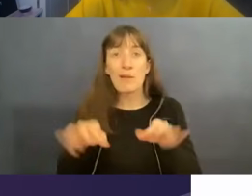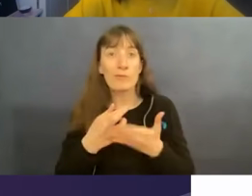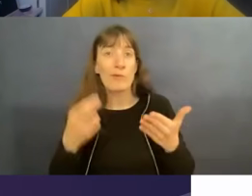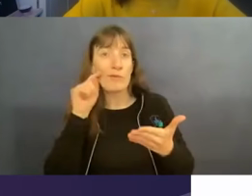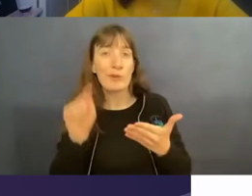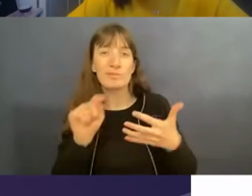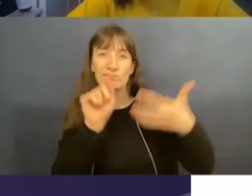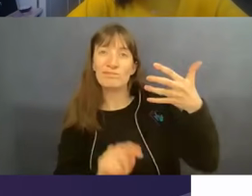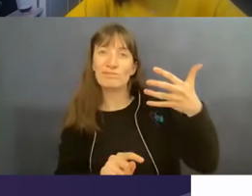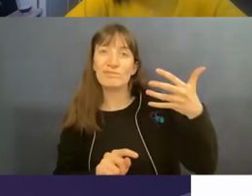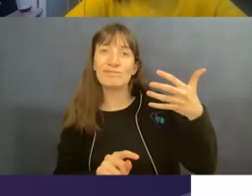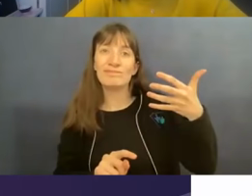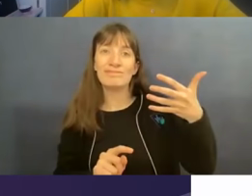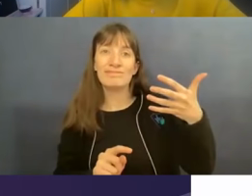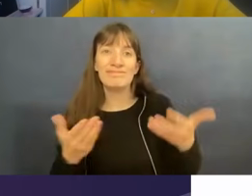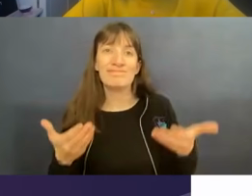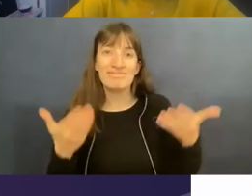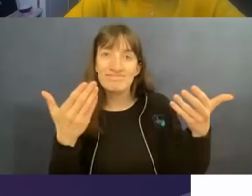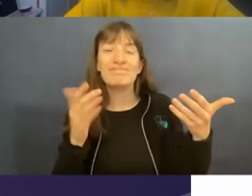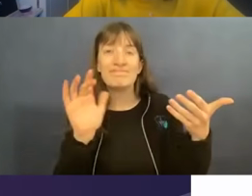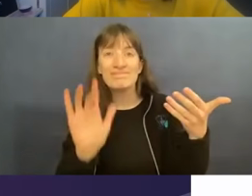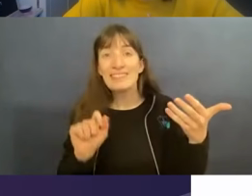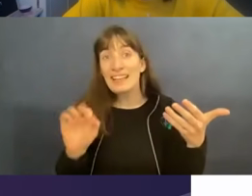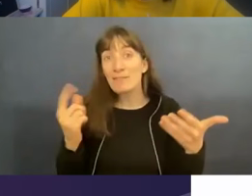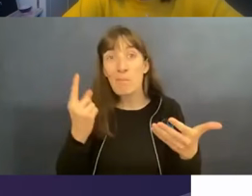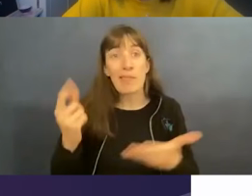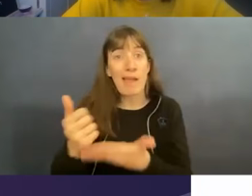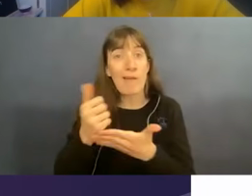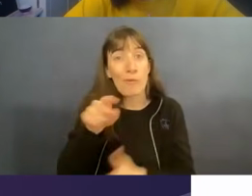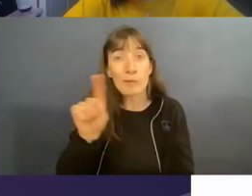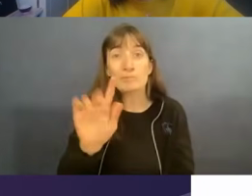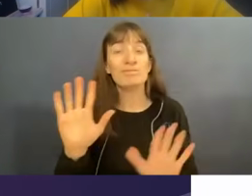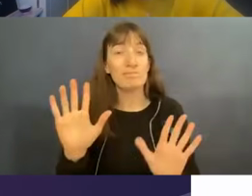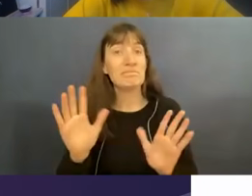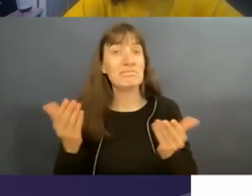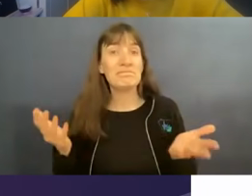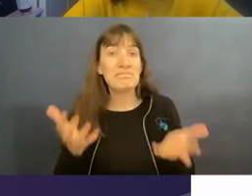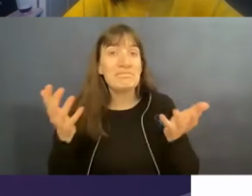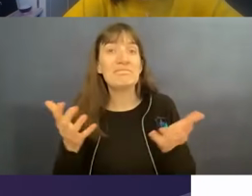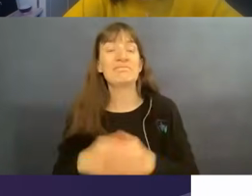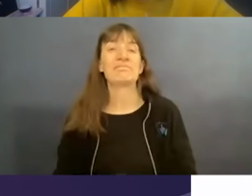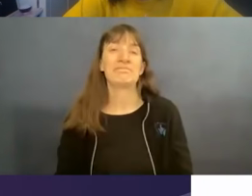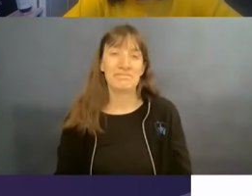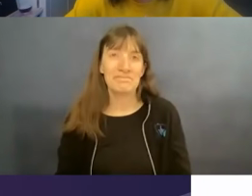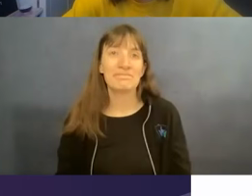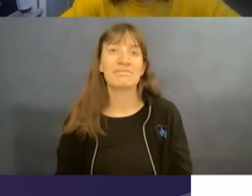some resources on the screen if that is something that will be helpful for you today. So we encourage you to do that as